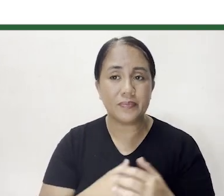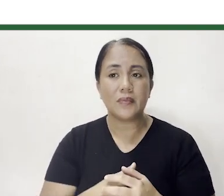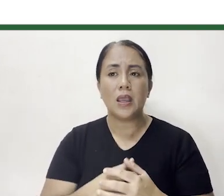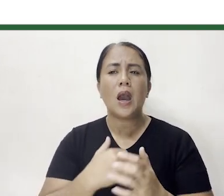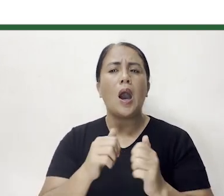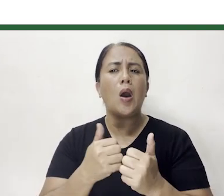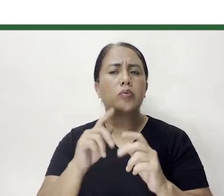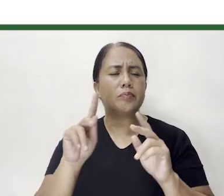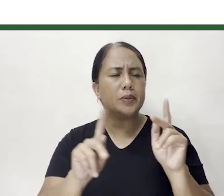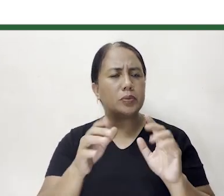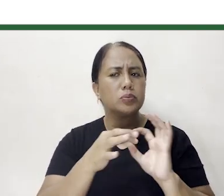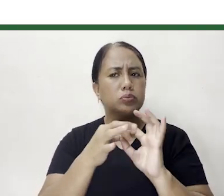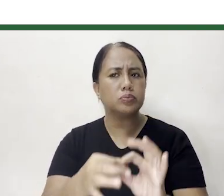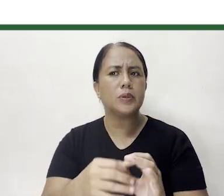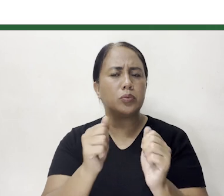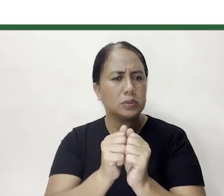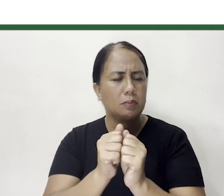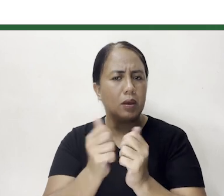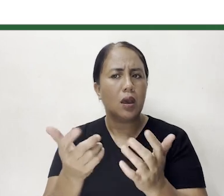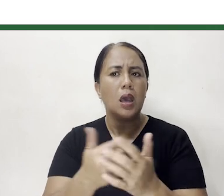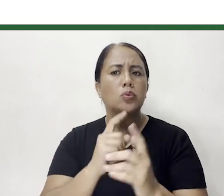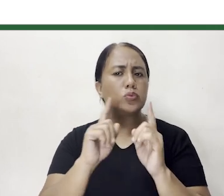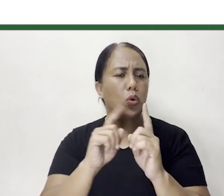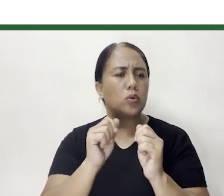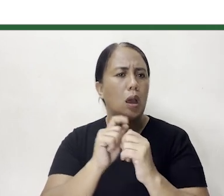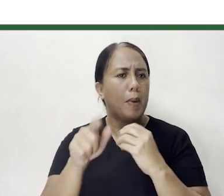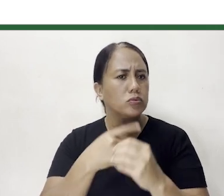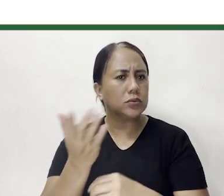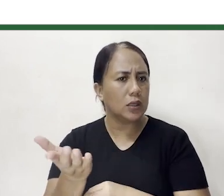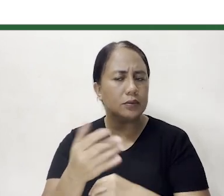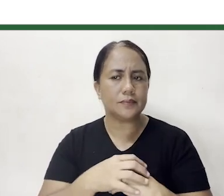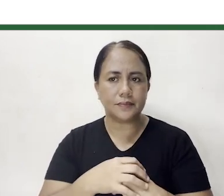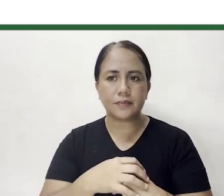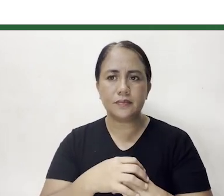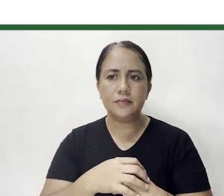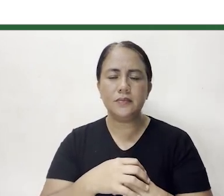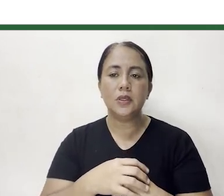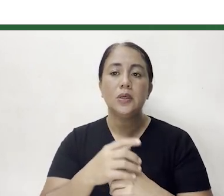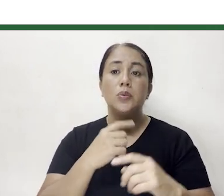disabilities? How do people engage with them and or talk about them?